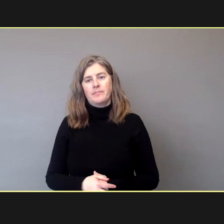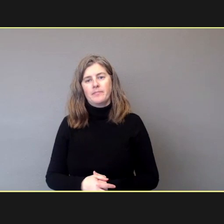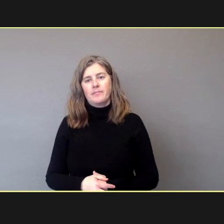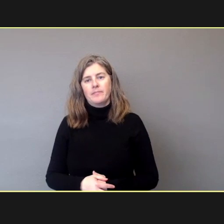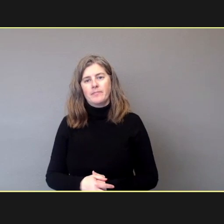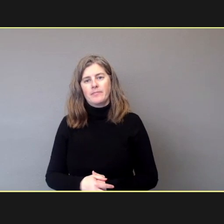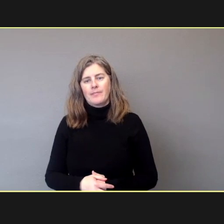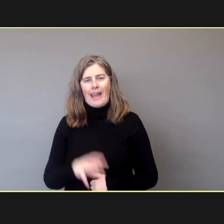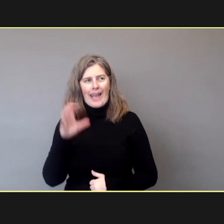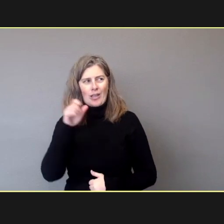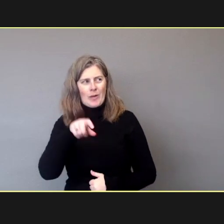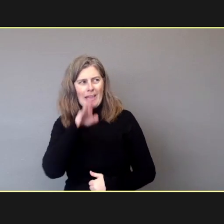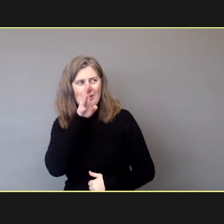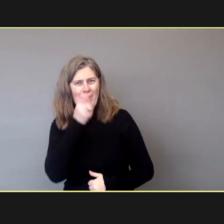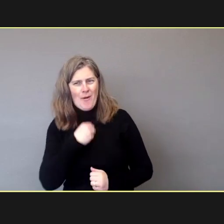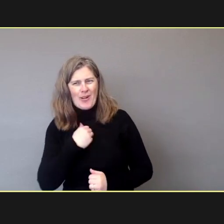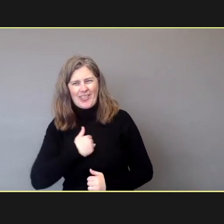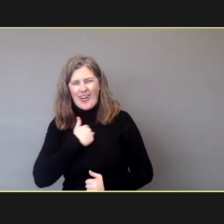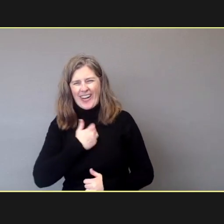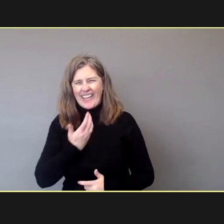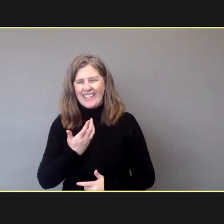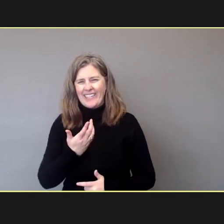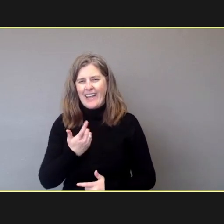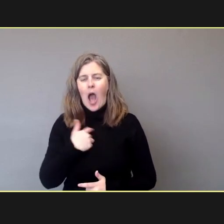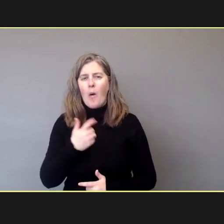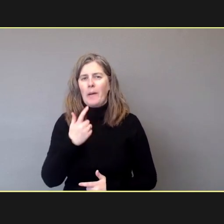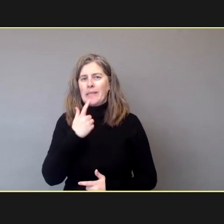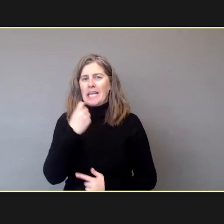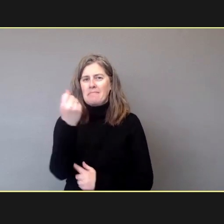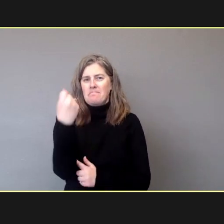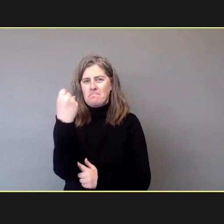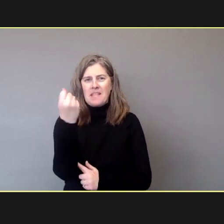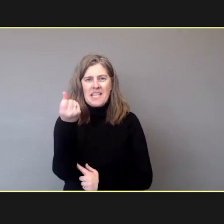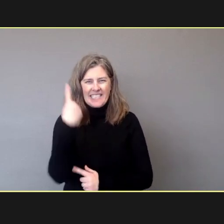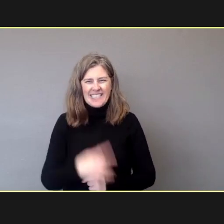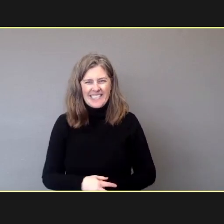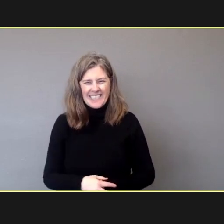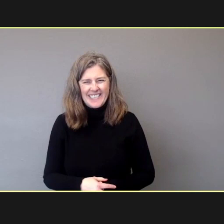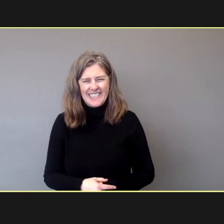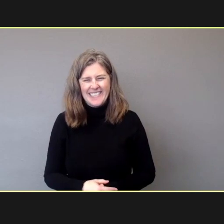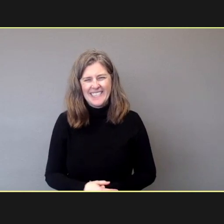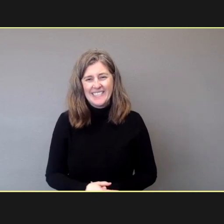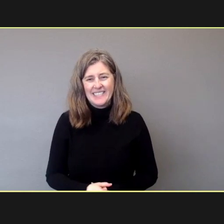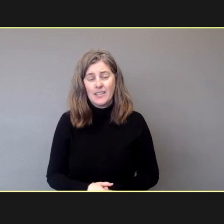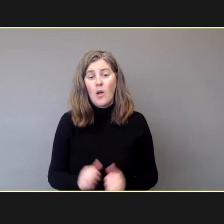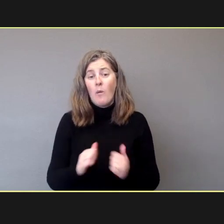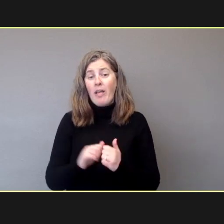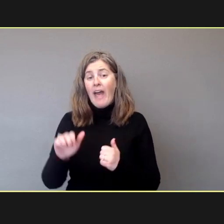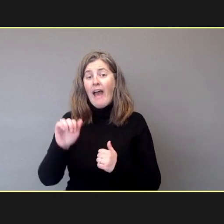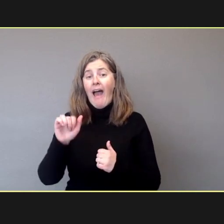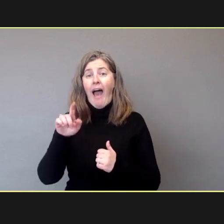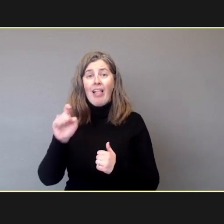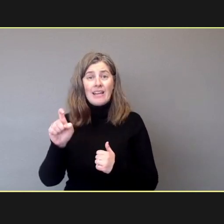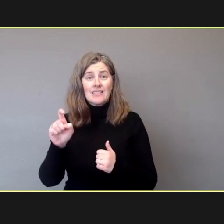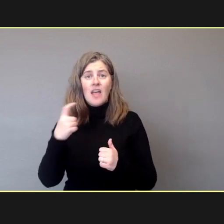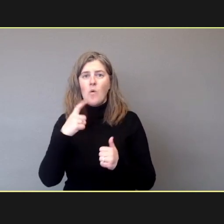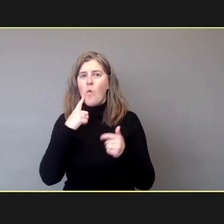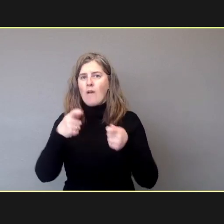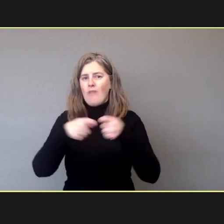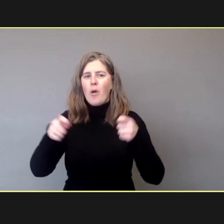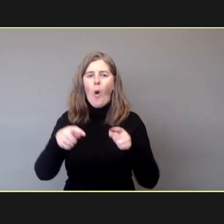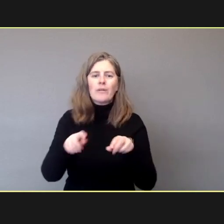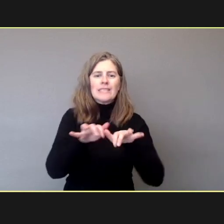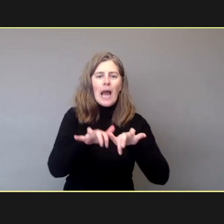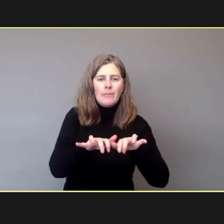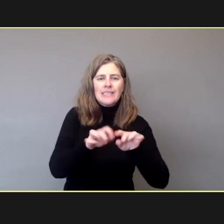I guess you can't talk anymore, so I'm just going to take that as an unqualified yes. And with that, Alex, I think we're going to wrap it up. Oh, he said